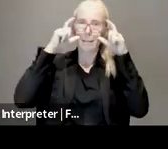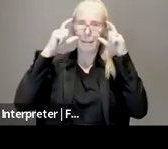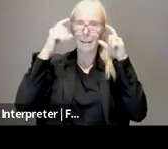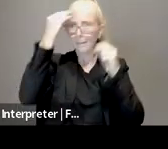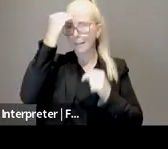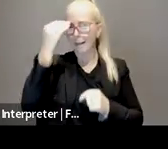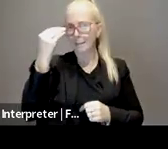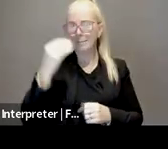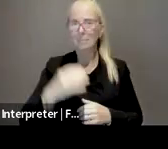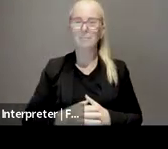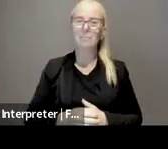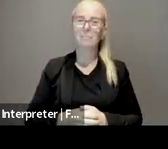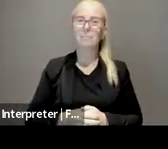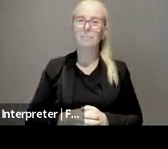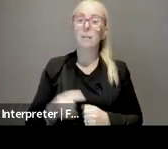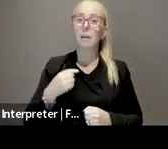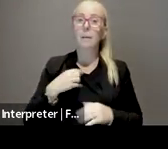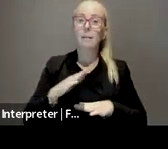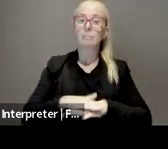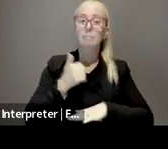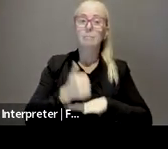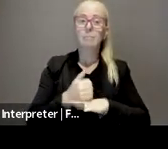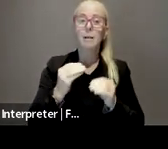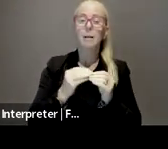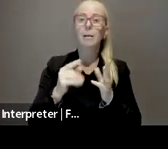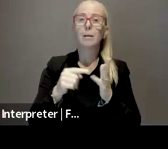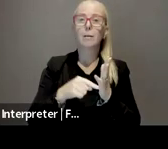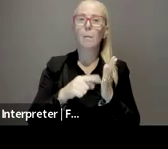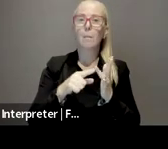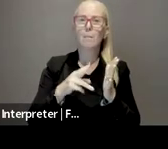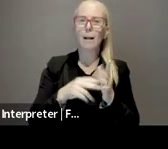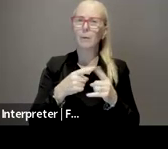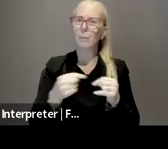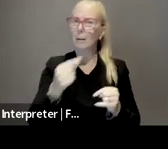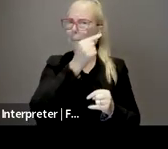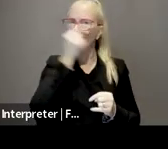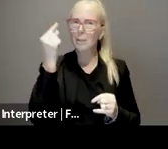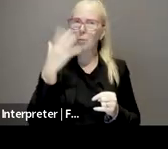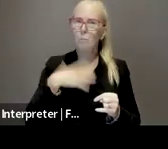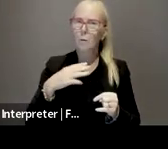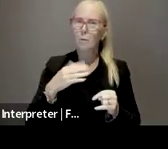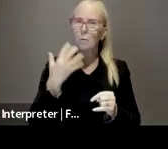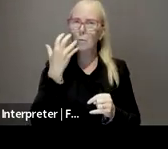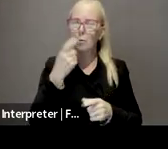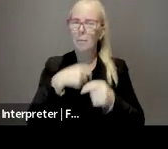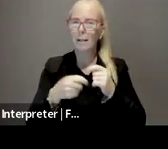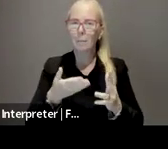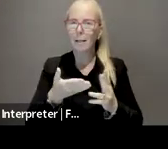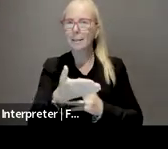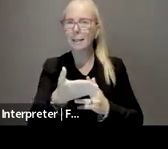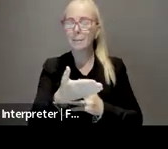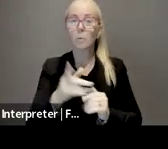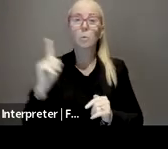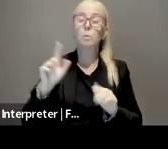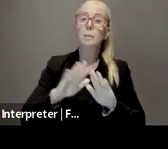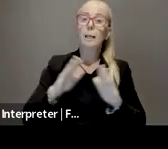Button, and we are on a mission to make the future accessible. In today's world, public transport remains a challenge for millions of